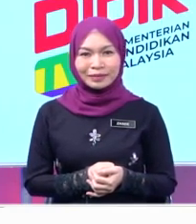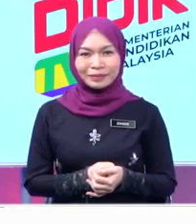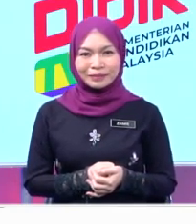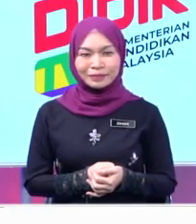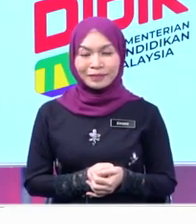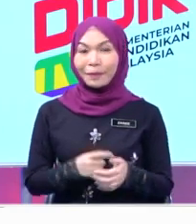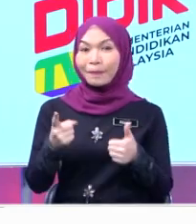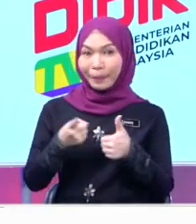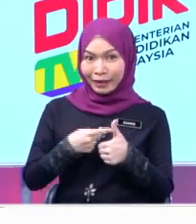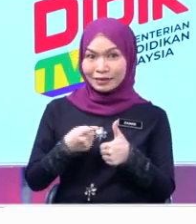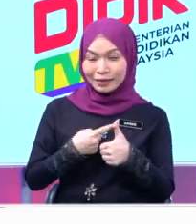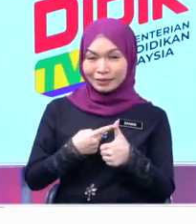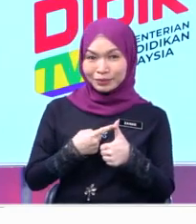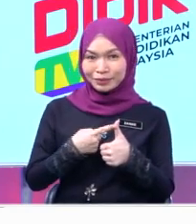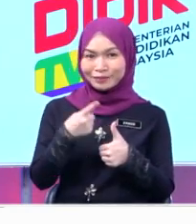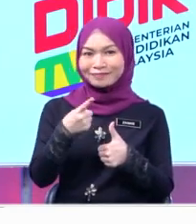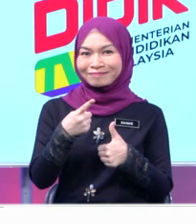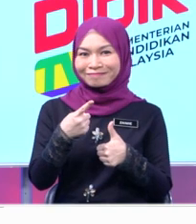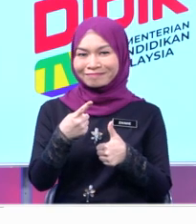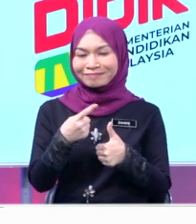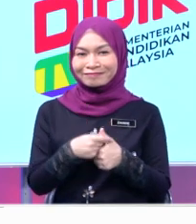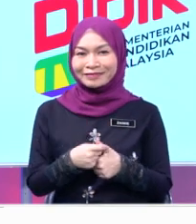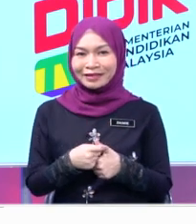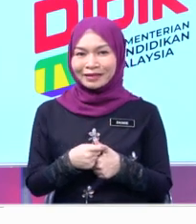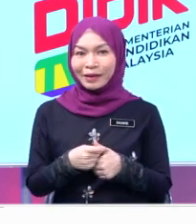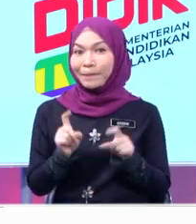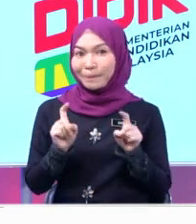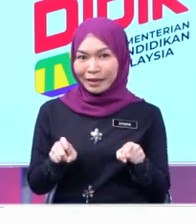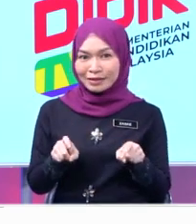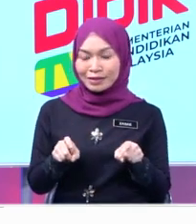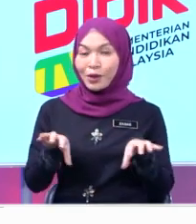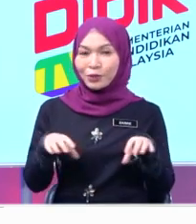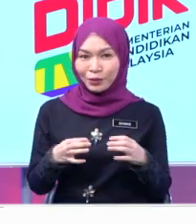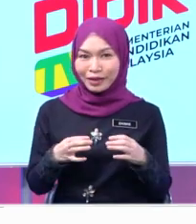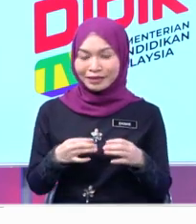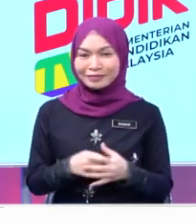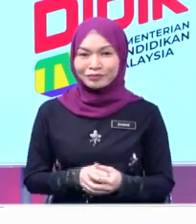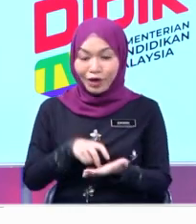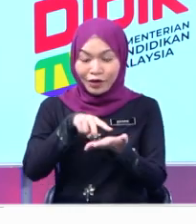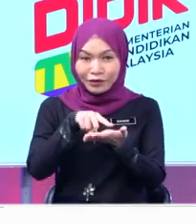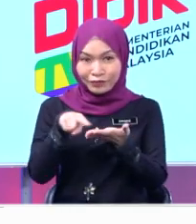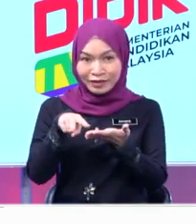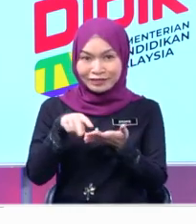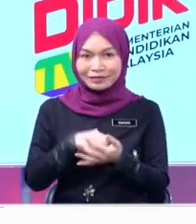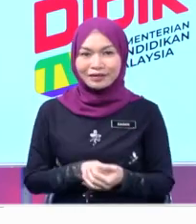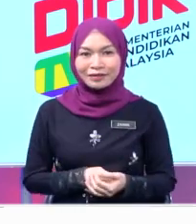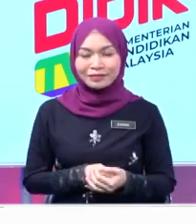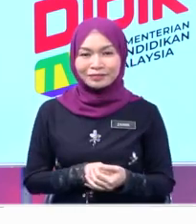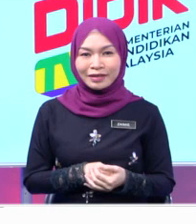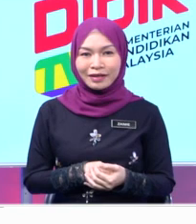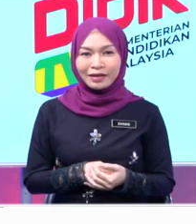First thing you need to do is Ain in the first sentence. What's the instruction? The second instruction.